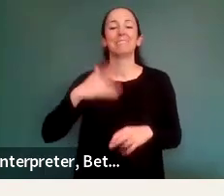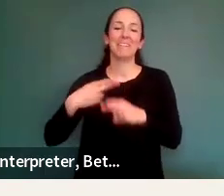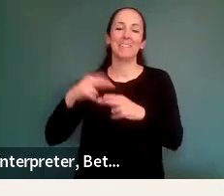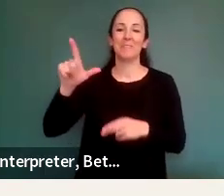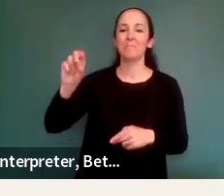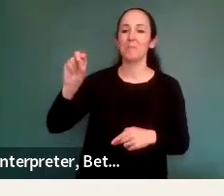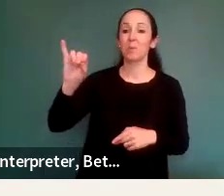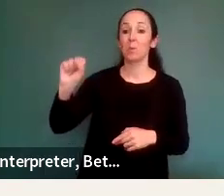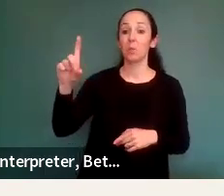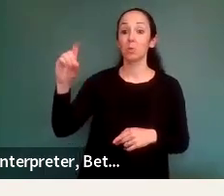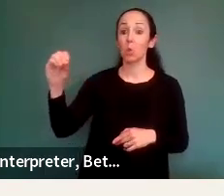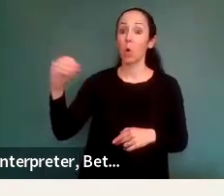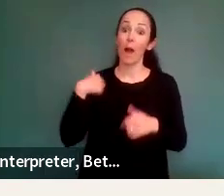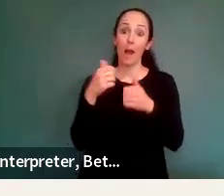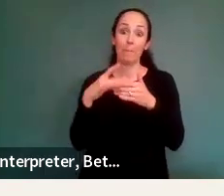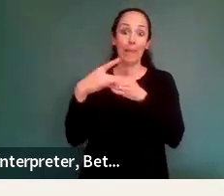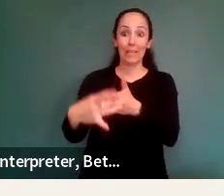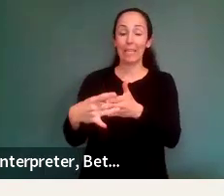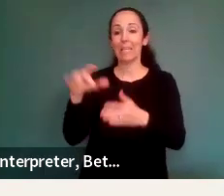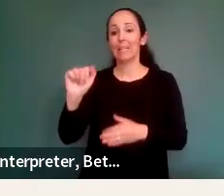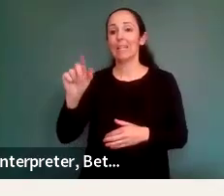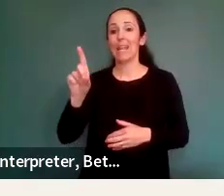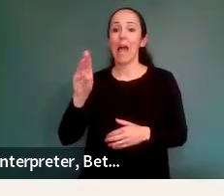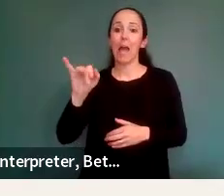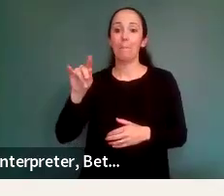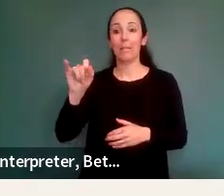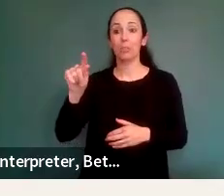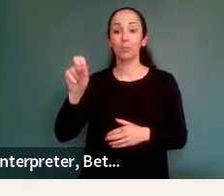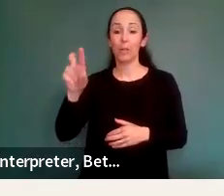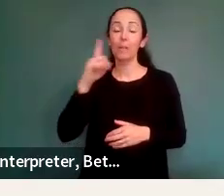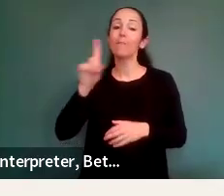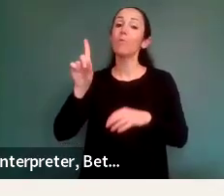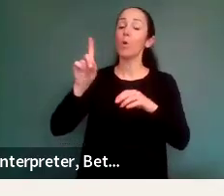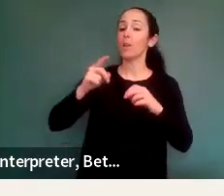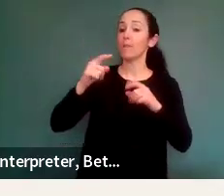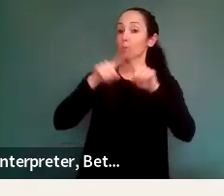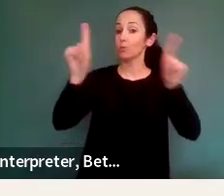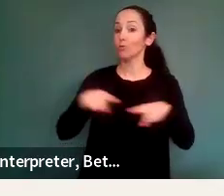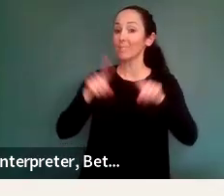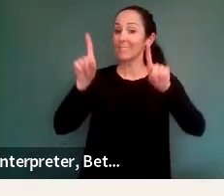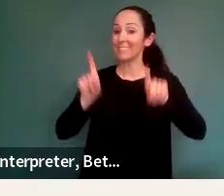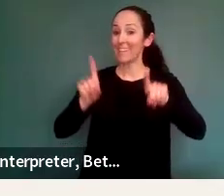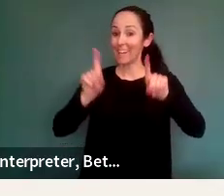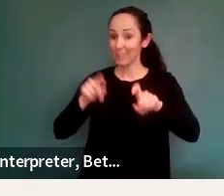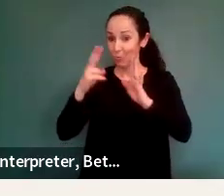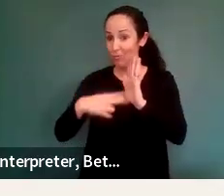I am the lead administrator for the Screen Reader User Tester Training Program at the Carroll Center for the Blind.